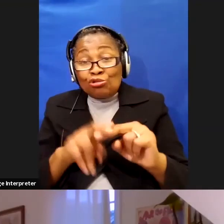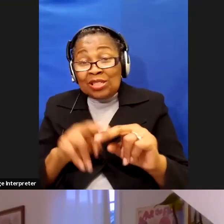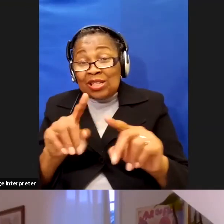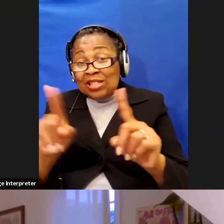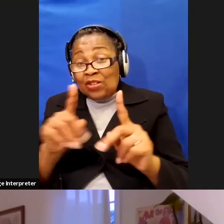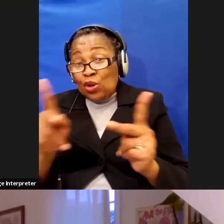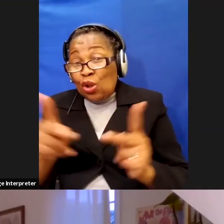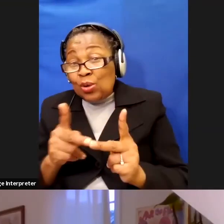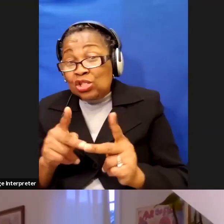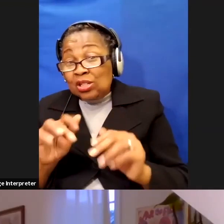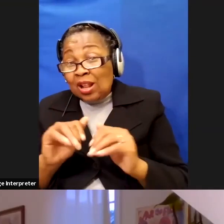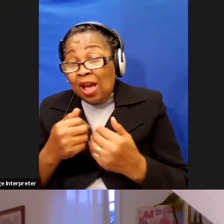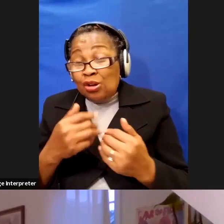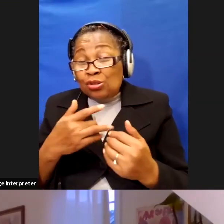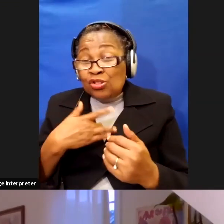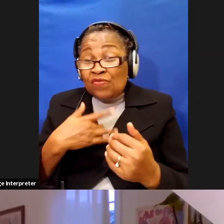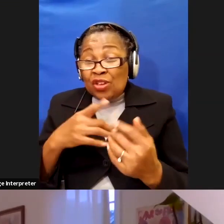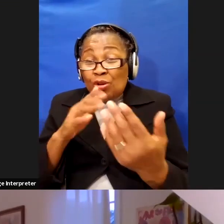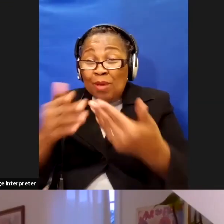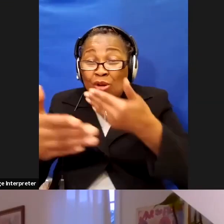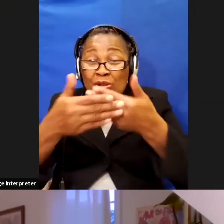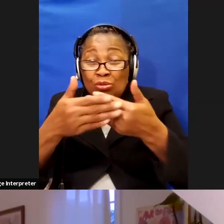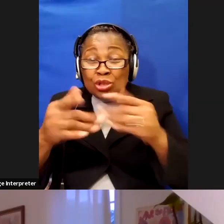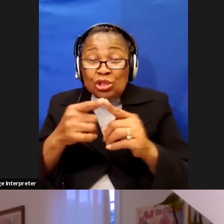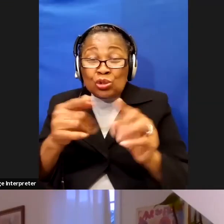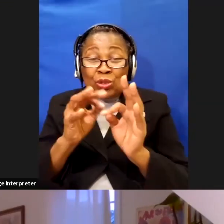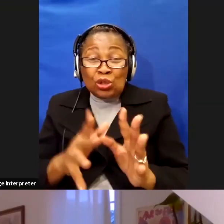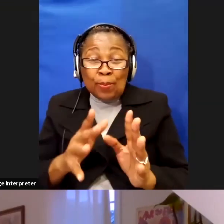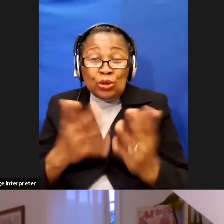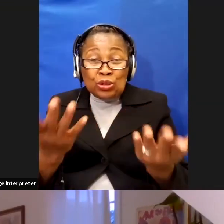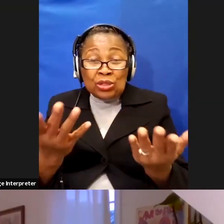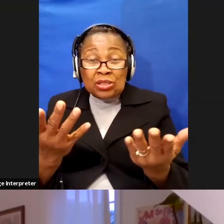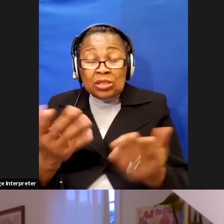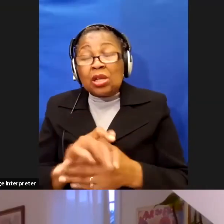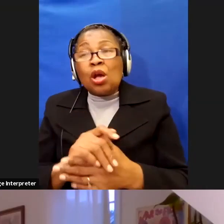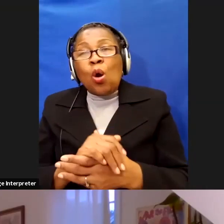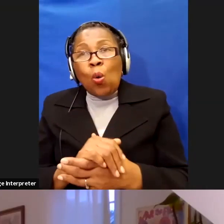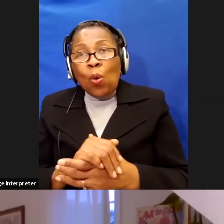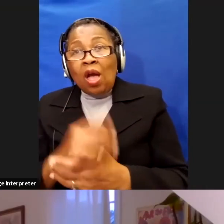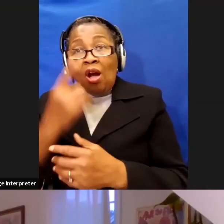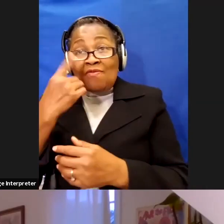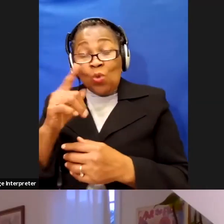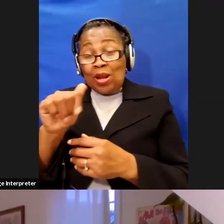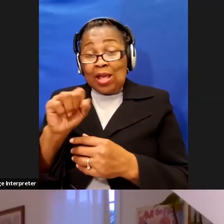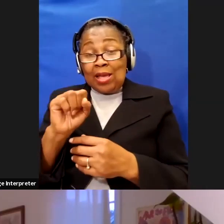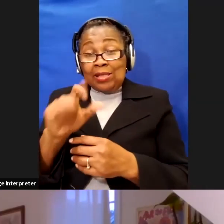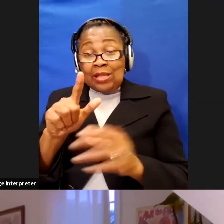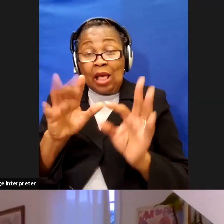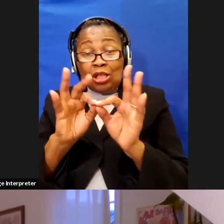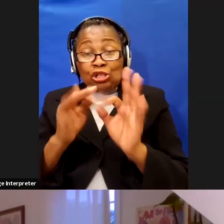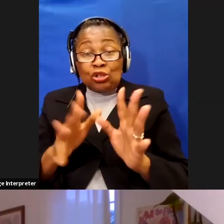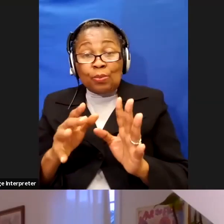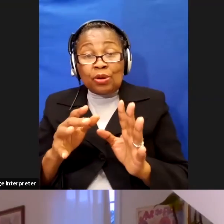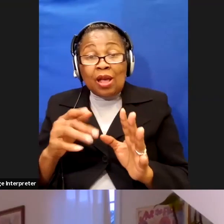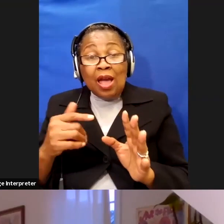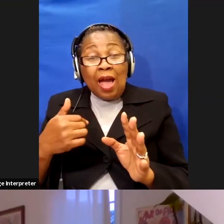about proximity to interpreter? So for an ASL interpreter, I have yet